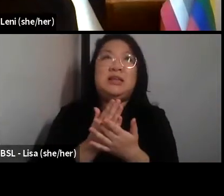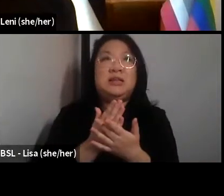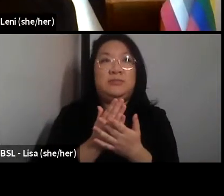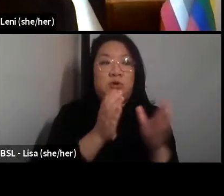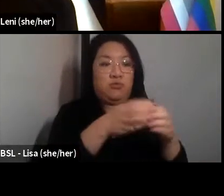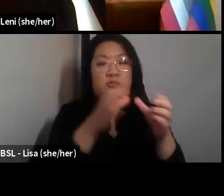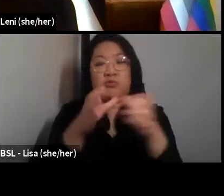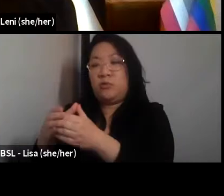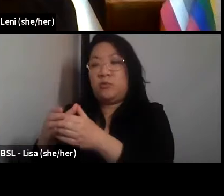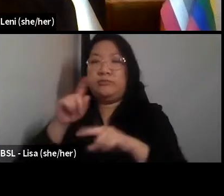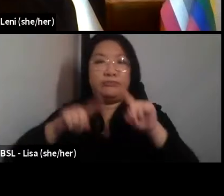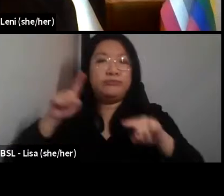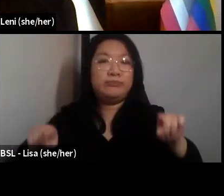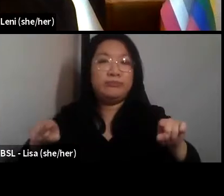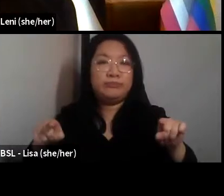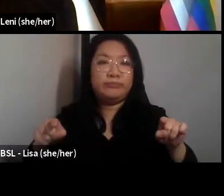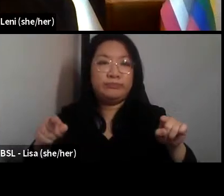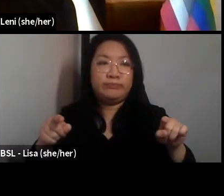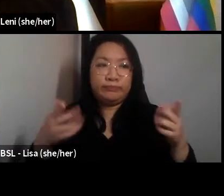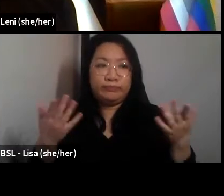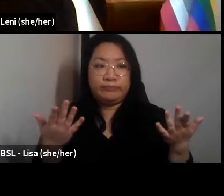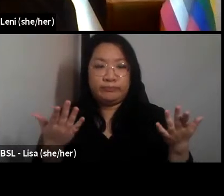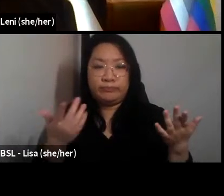other without needing the others.